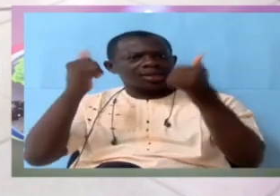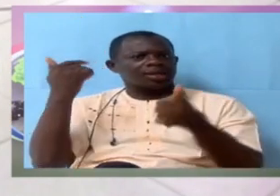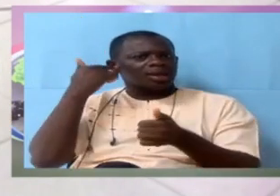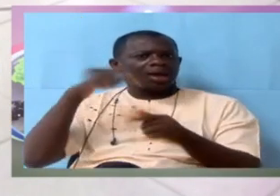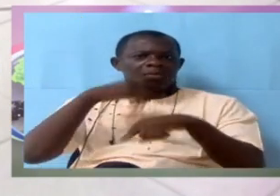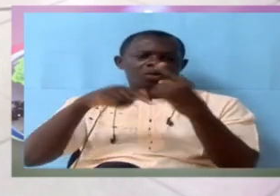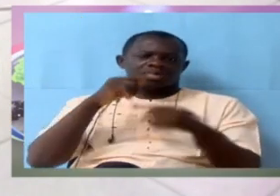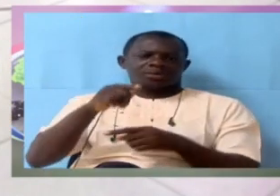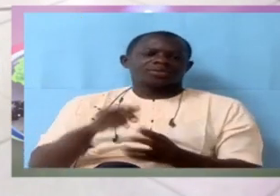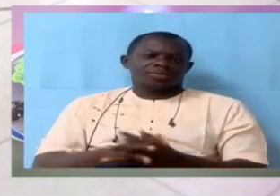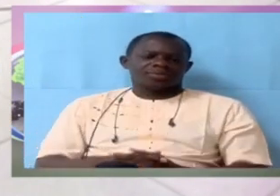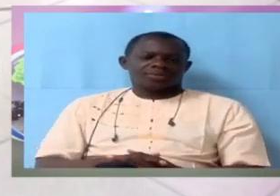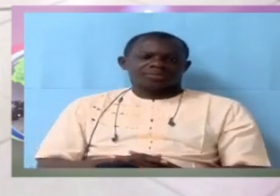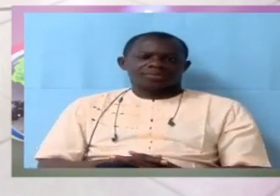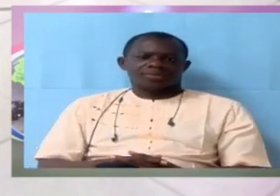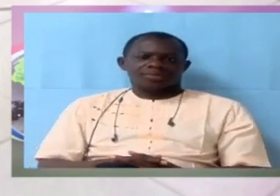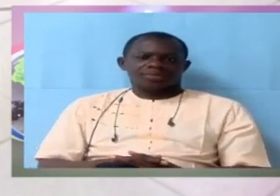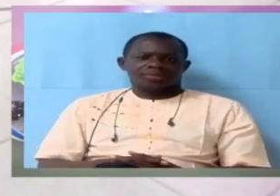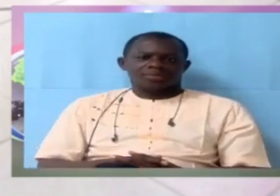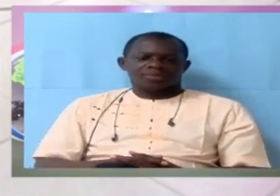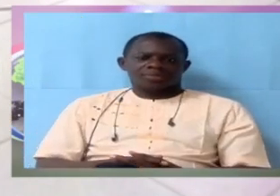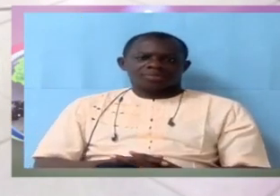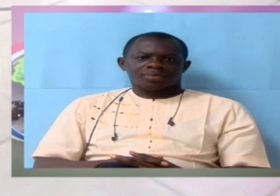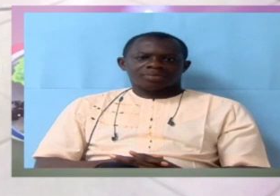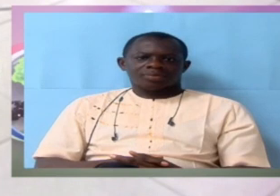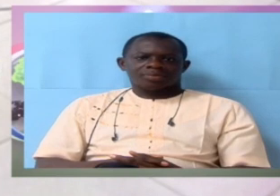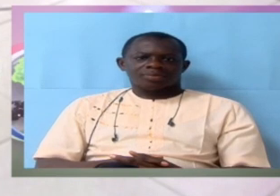wo nying. For ya mo nyadi le?